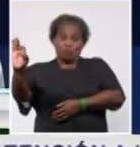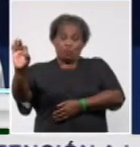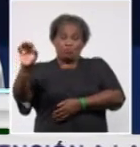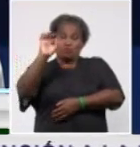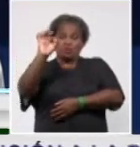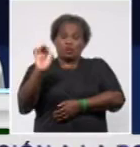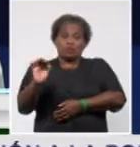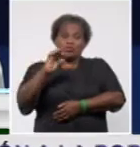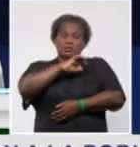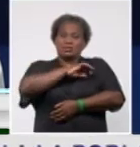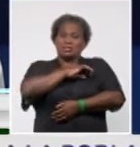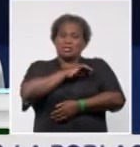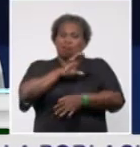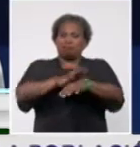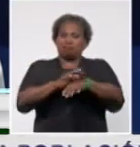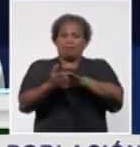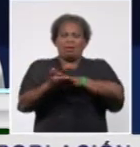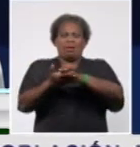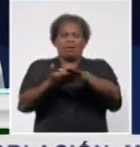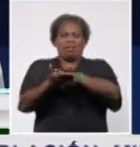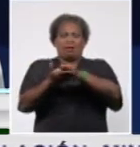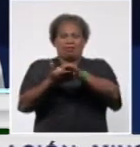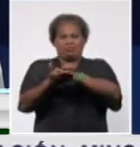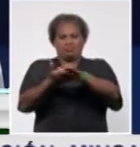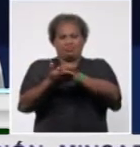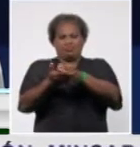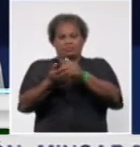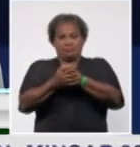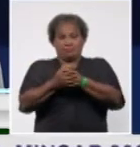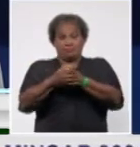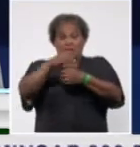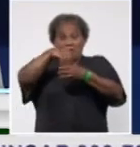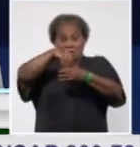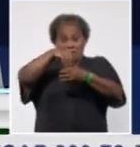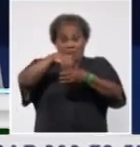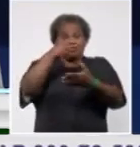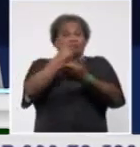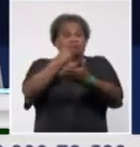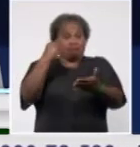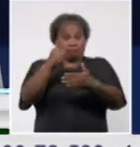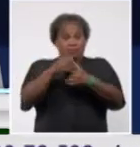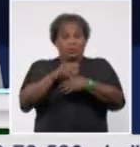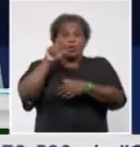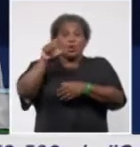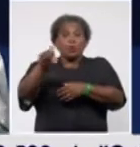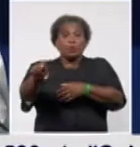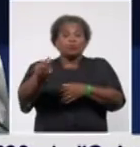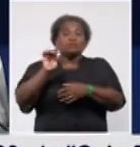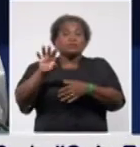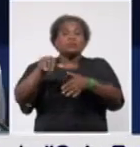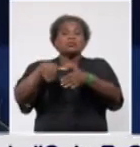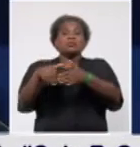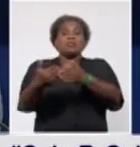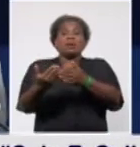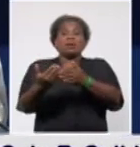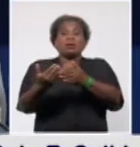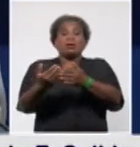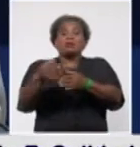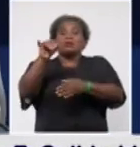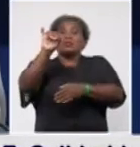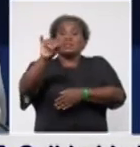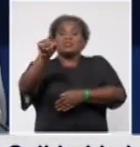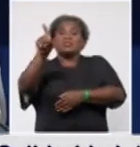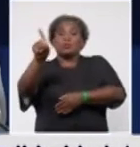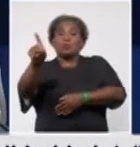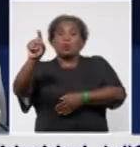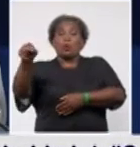testing, representing 61.8% of all diagnosed cases over the last 15